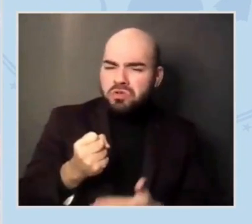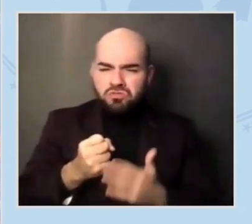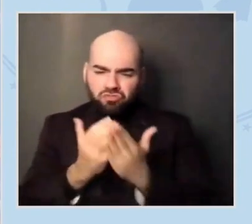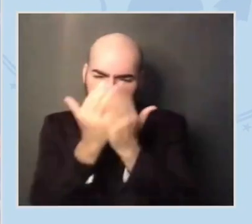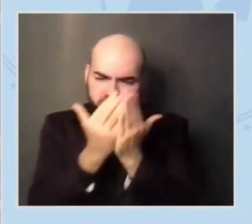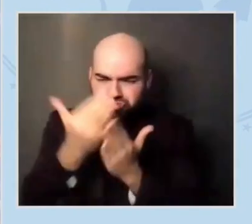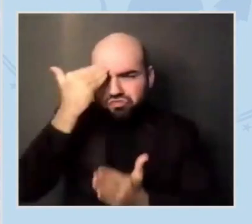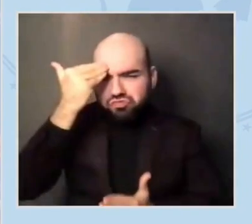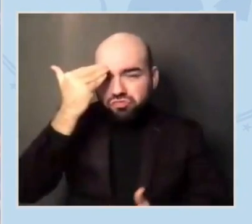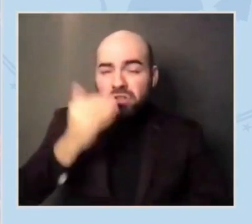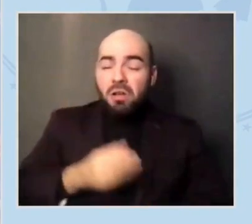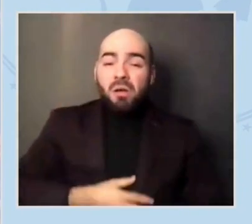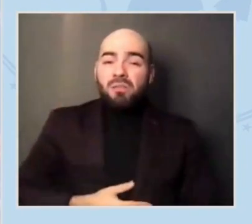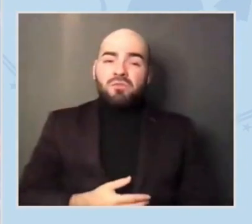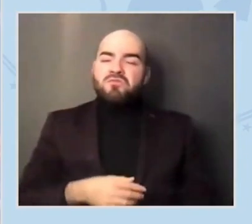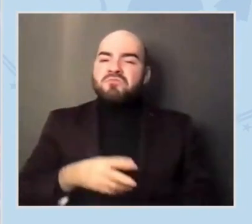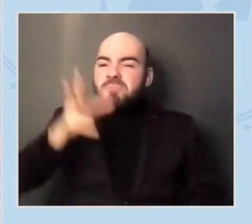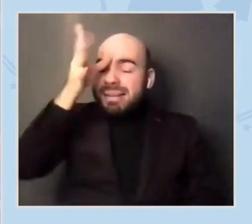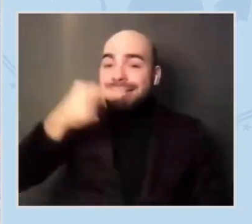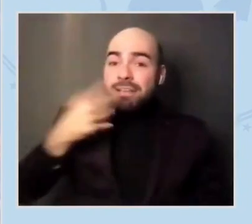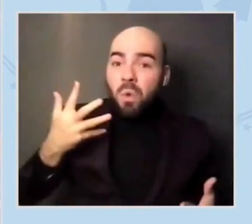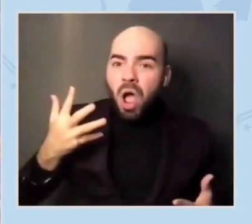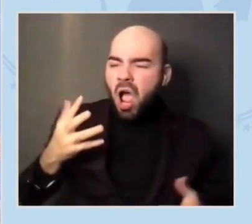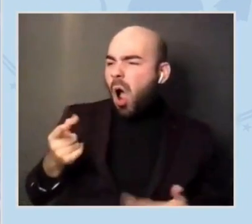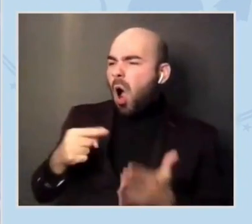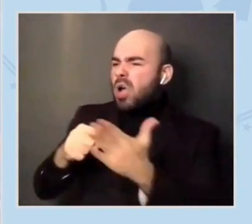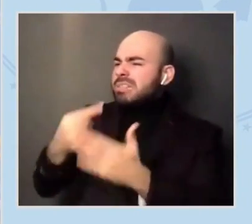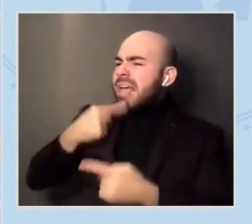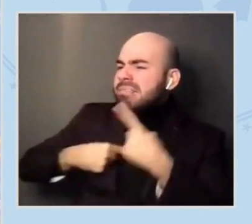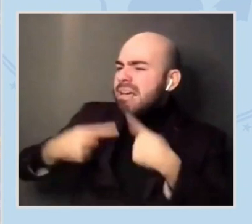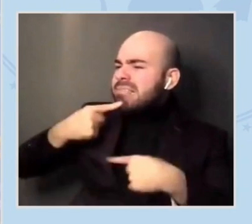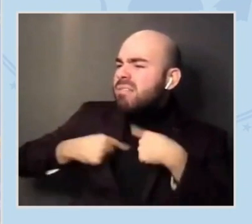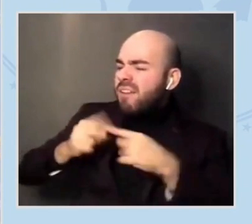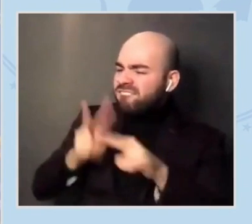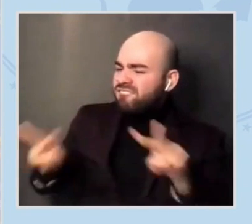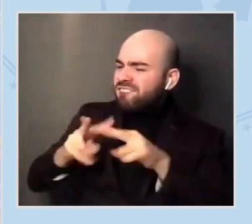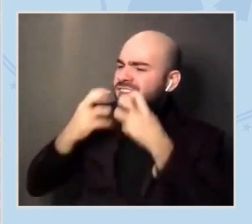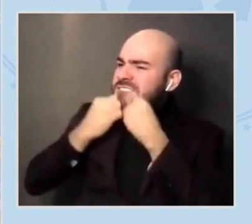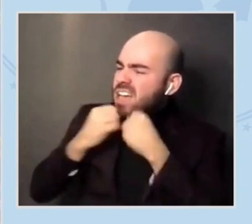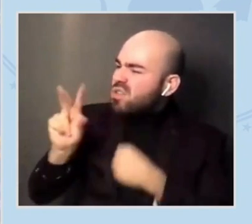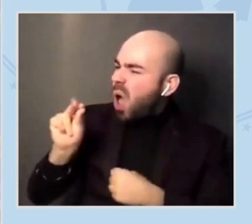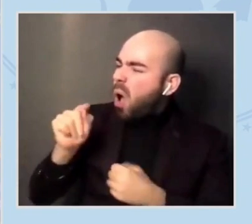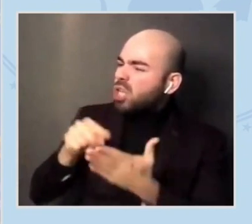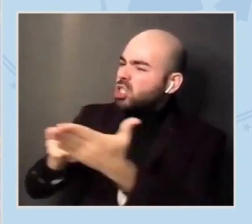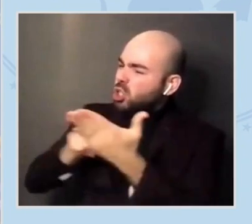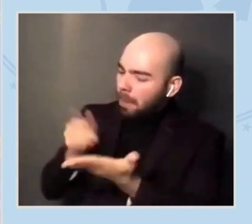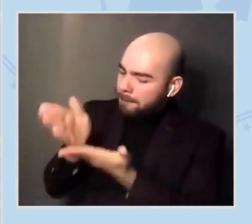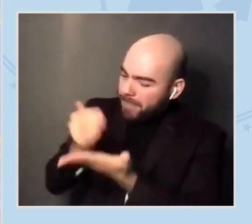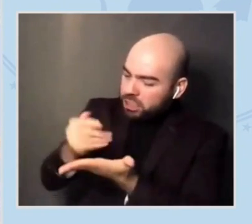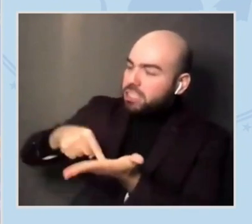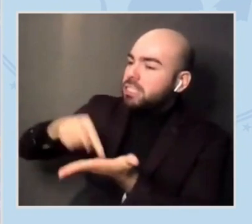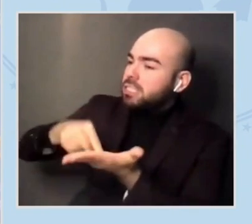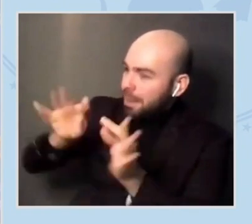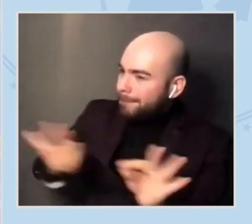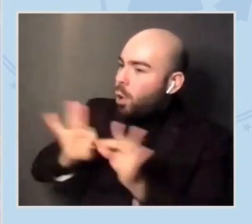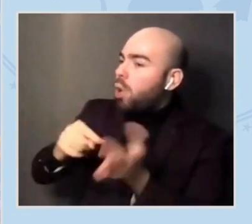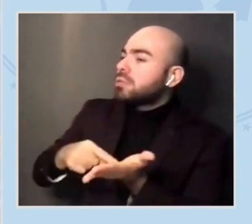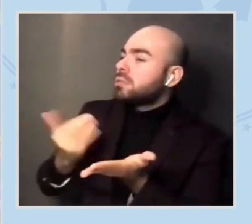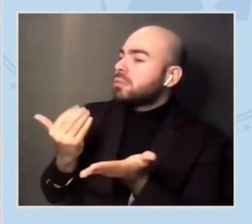value. Show me your budget. I'll tell you what you value. That's what you're going to do for us. As Deputy Secretary of Treasury, I